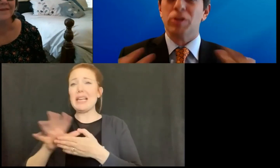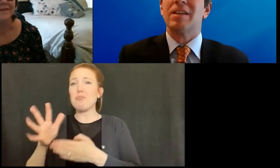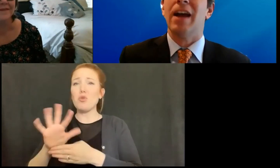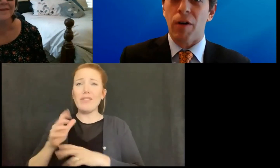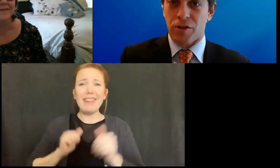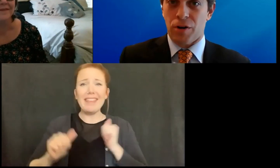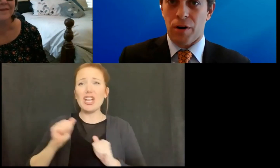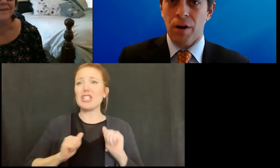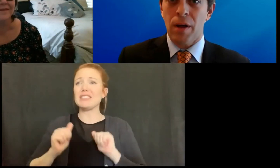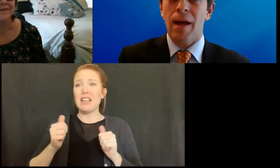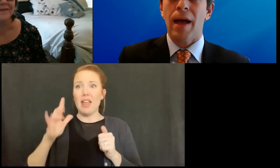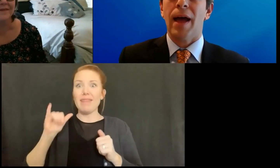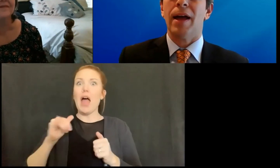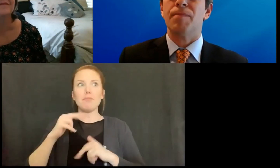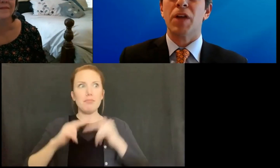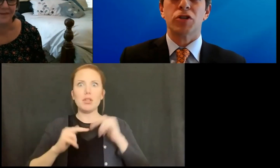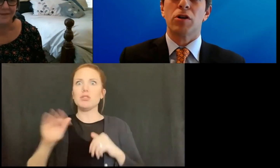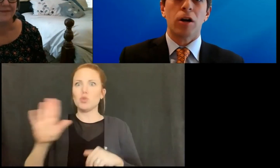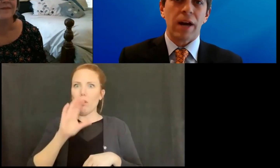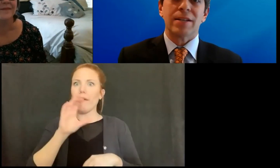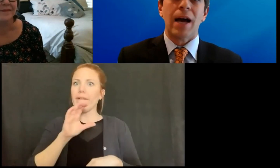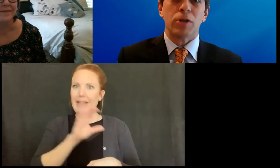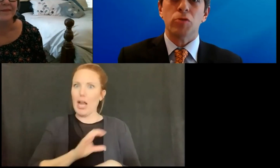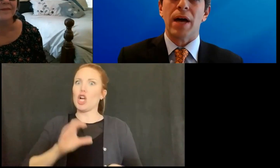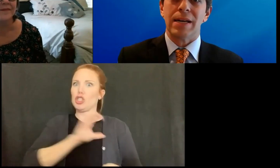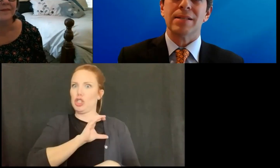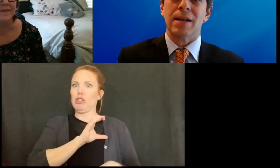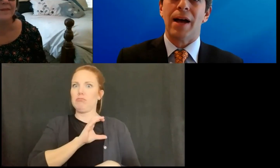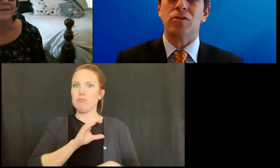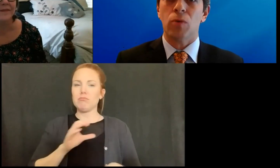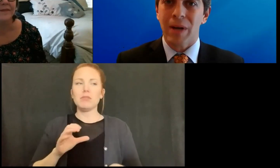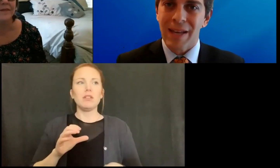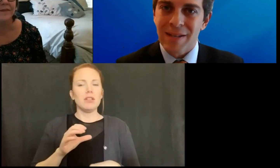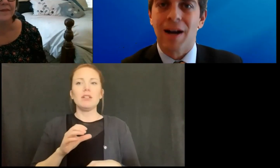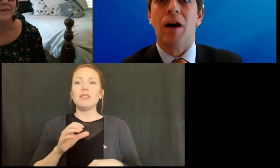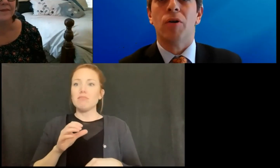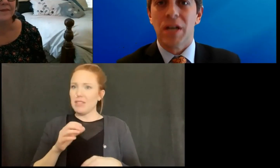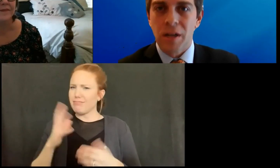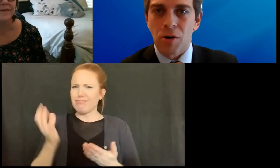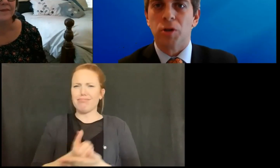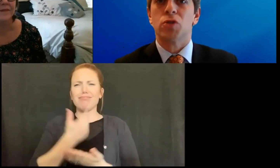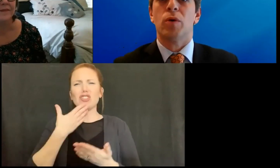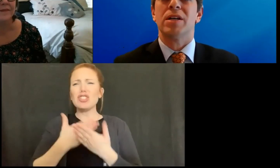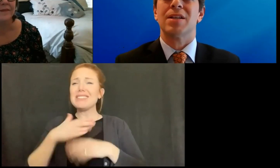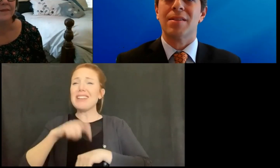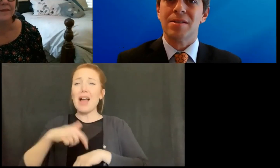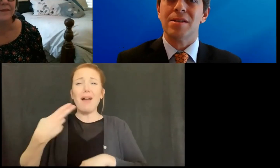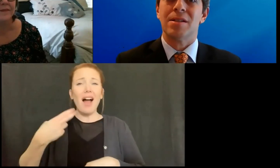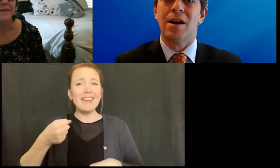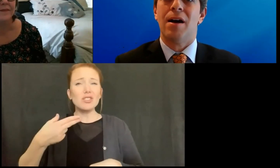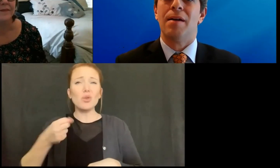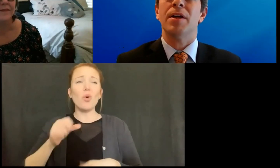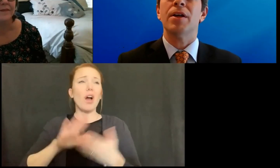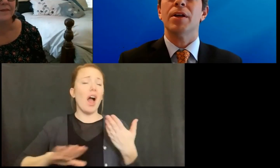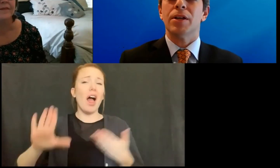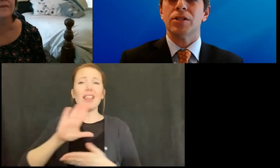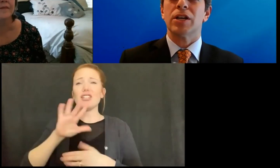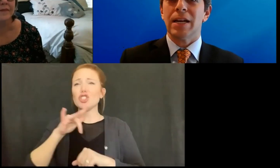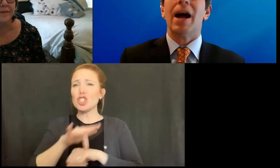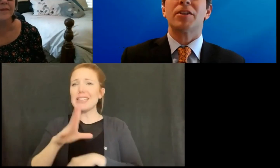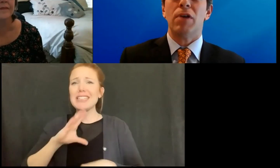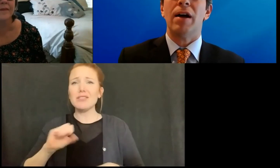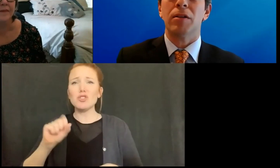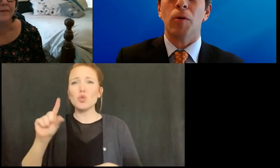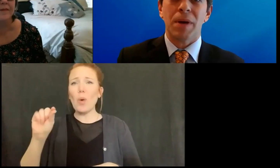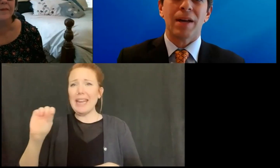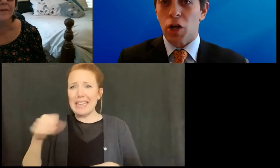I feel like build character. And that's a great time to do that is in high school, is in college, in your early 20s. Like this is the time to